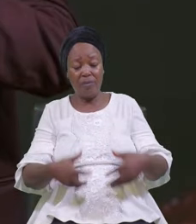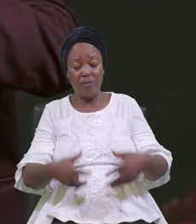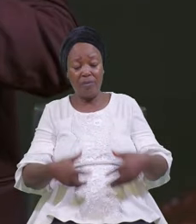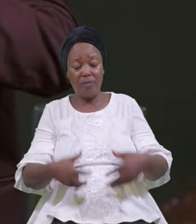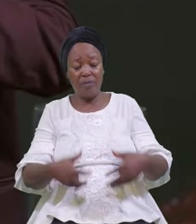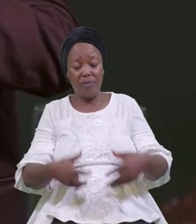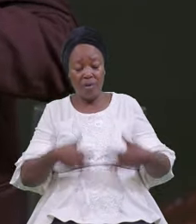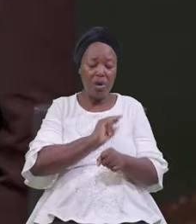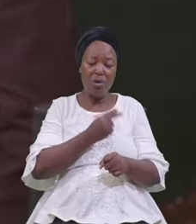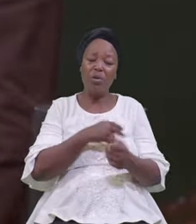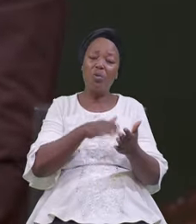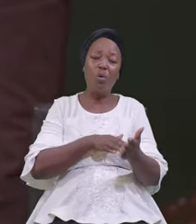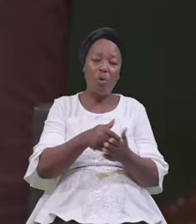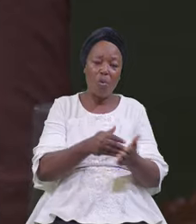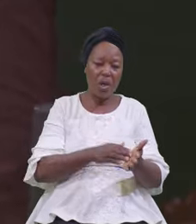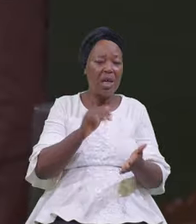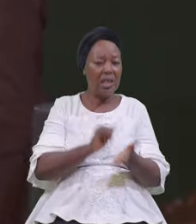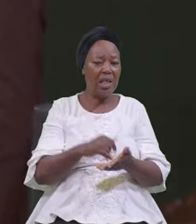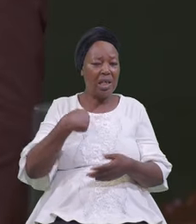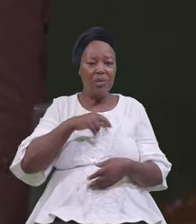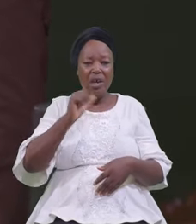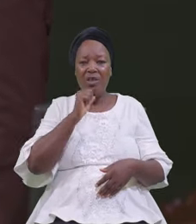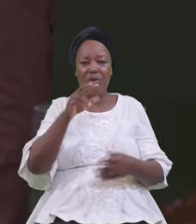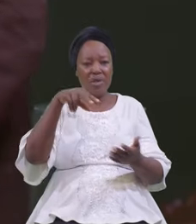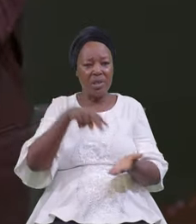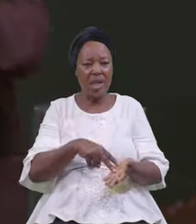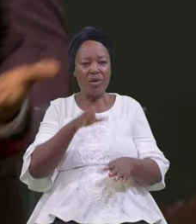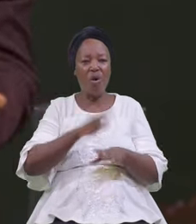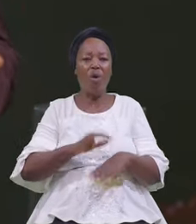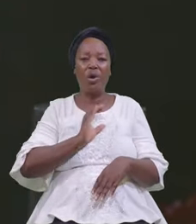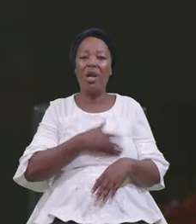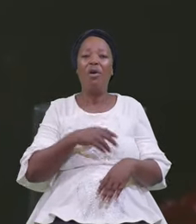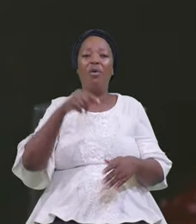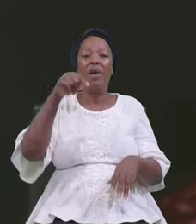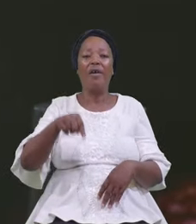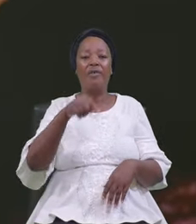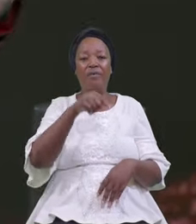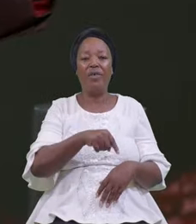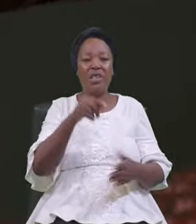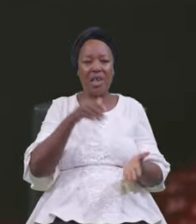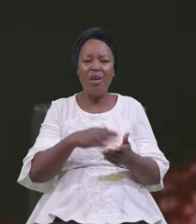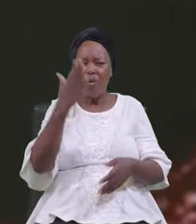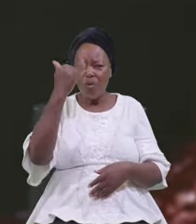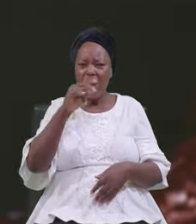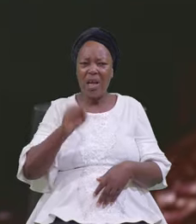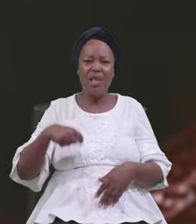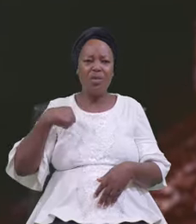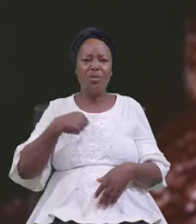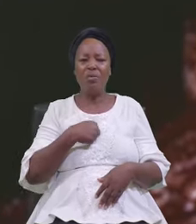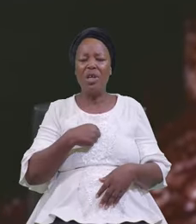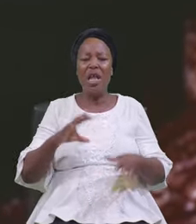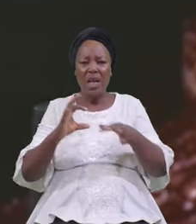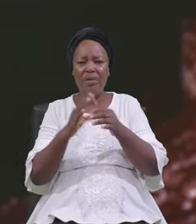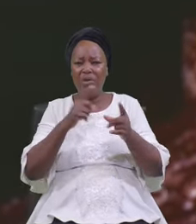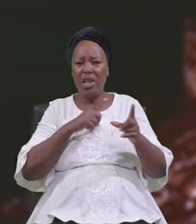cripples us, that we cannot stand on our feet. Why can't we cleave to the Lord? I know this is right.